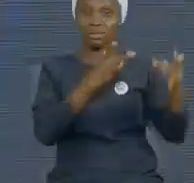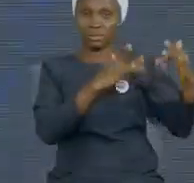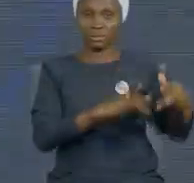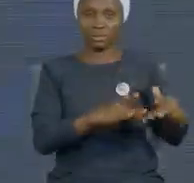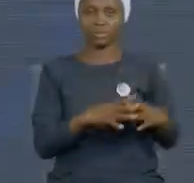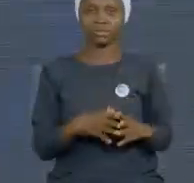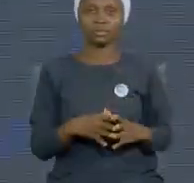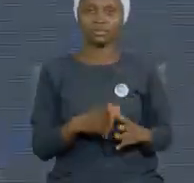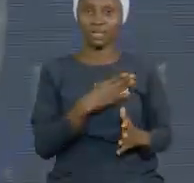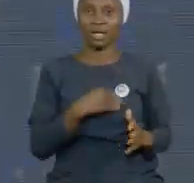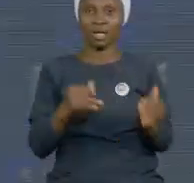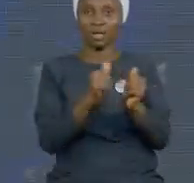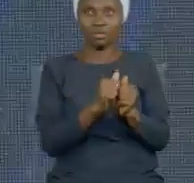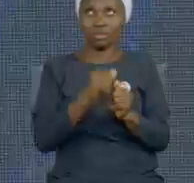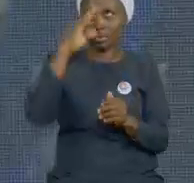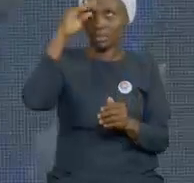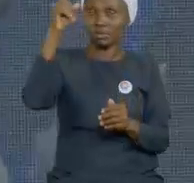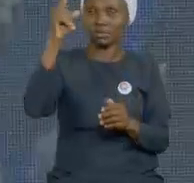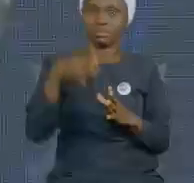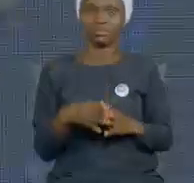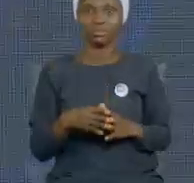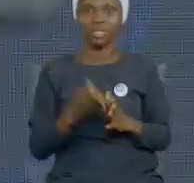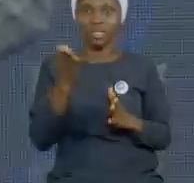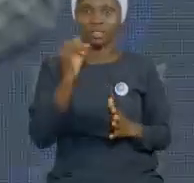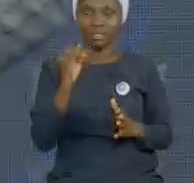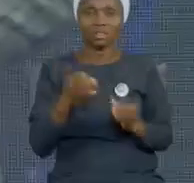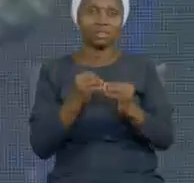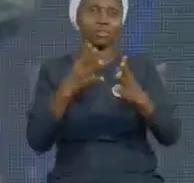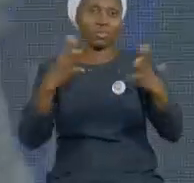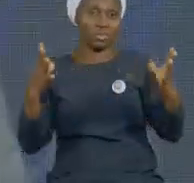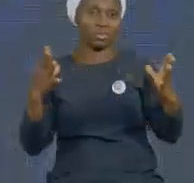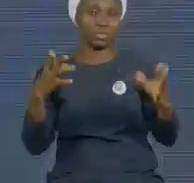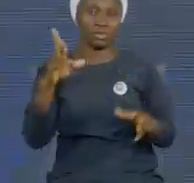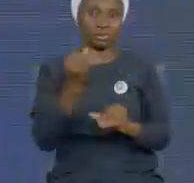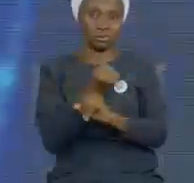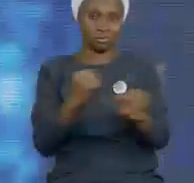and with him there is plenteous redemption.